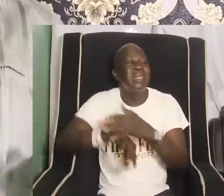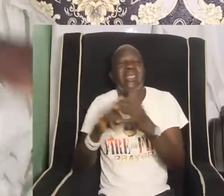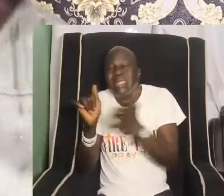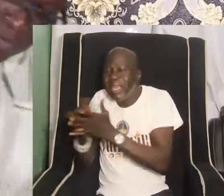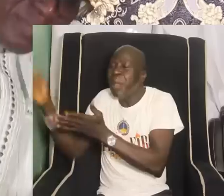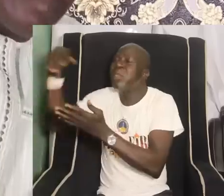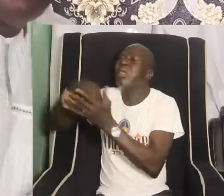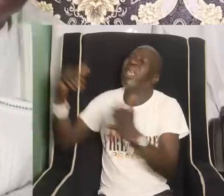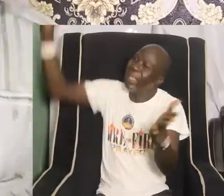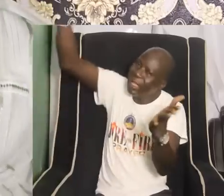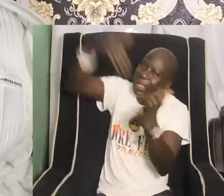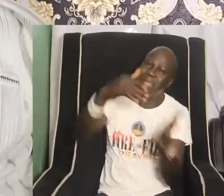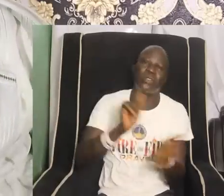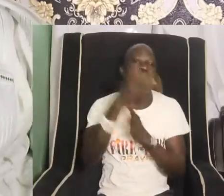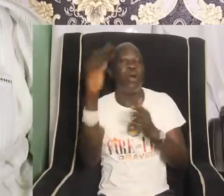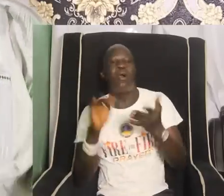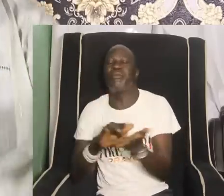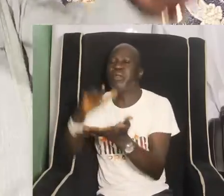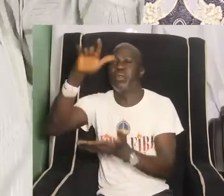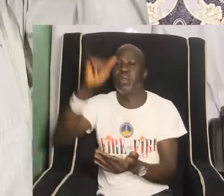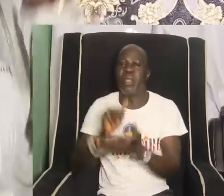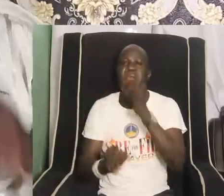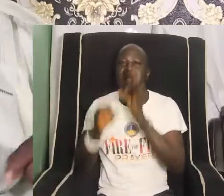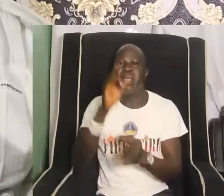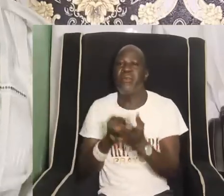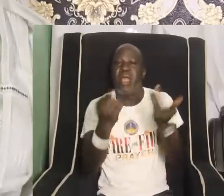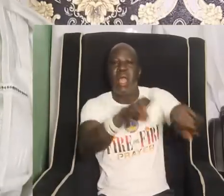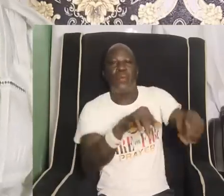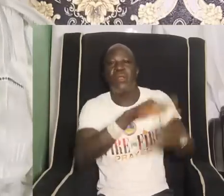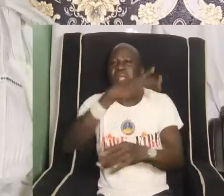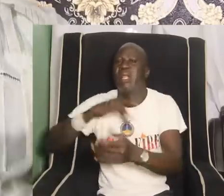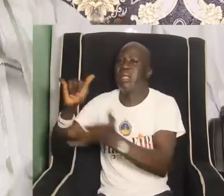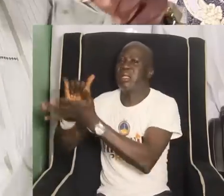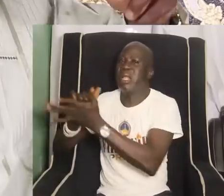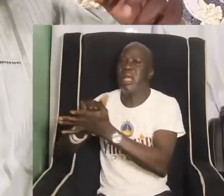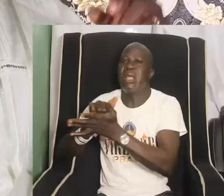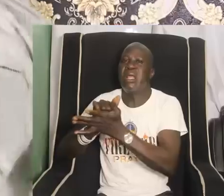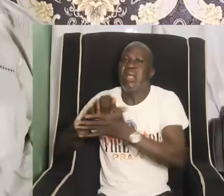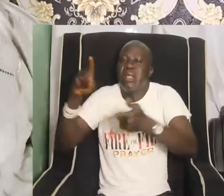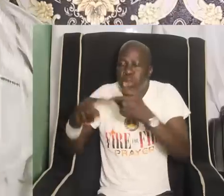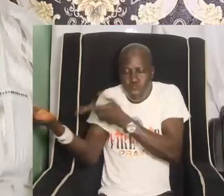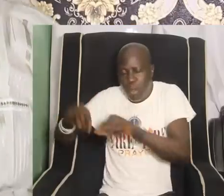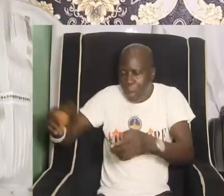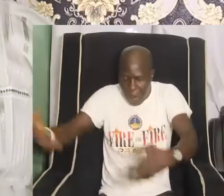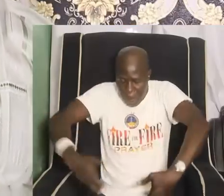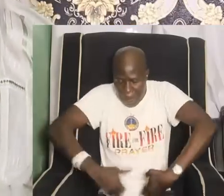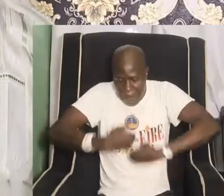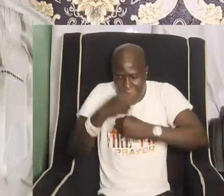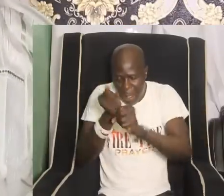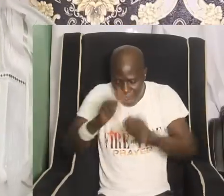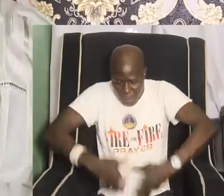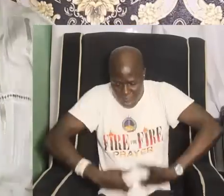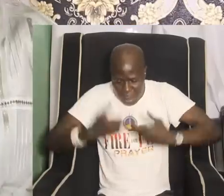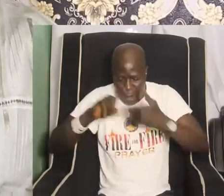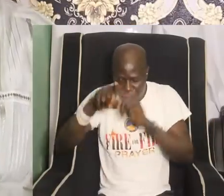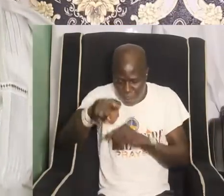ògo àtakò. That is what we call glory of antagonist. Bọ́ba ti wán sẹlẹ̀ bẹ́ẹ̀. One is happening that way. Wọ́n á máa rú ìbínú dìde sí ọ. They will cause anger for you.